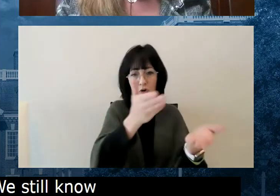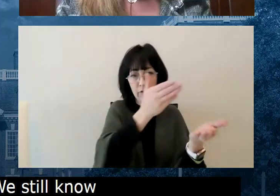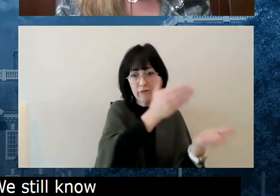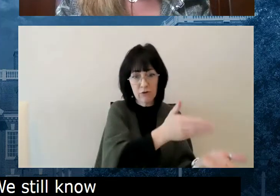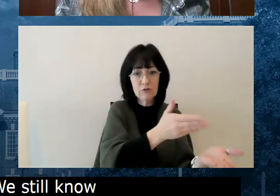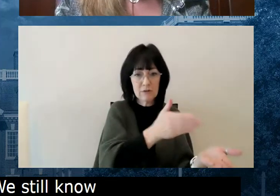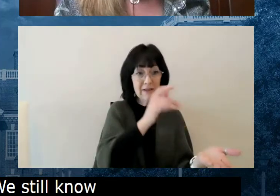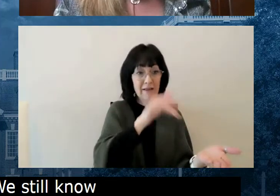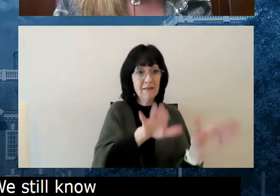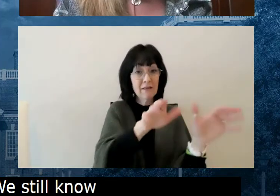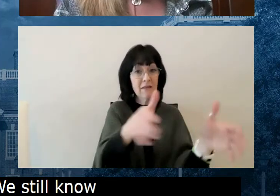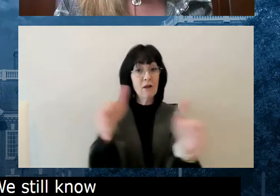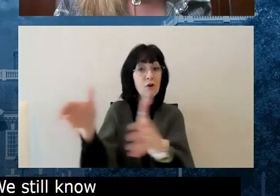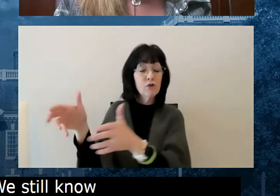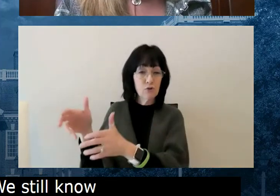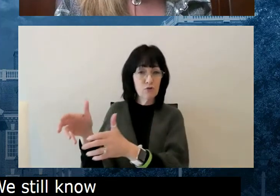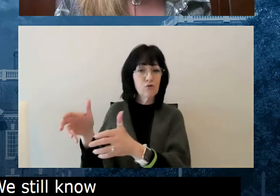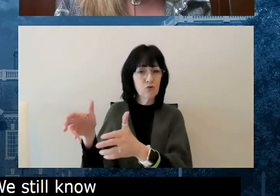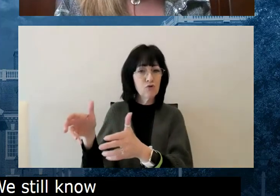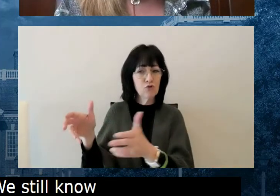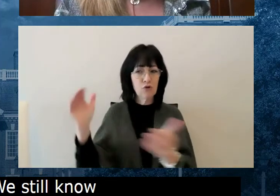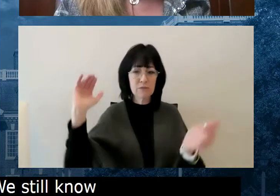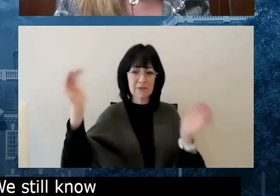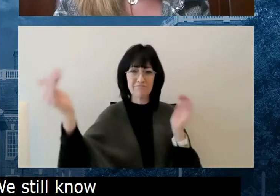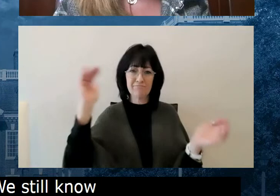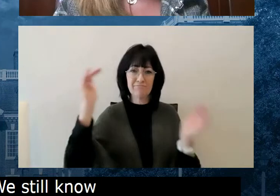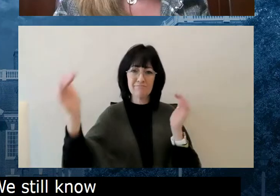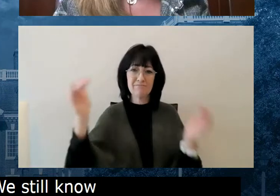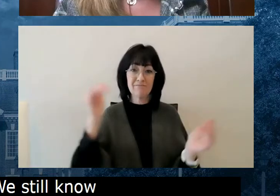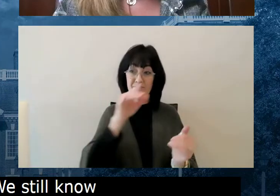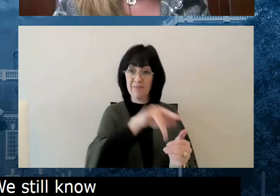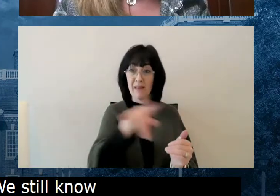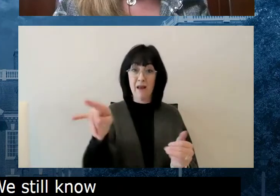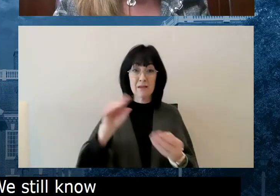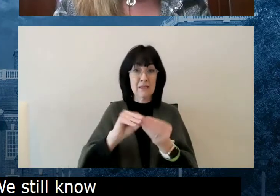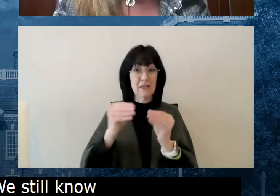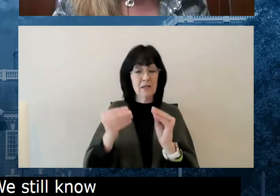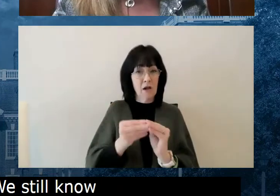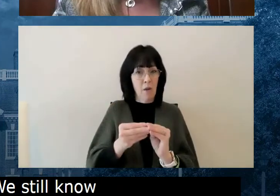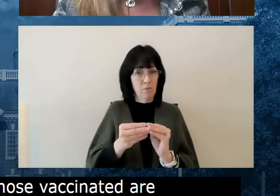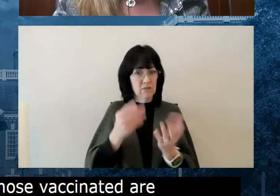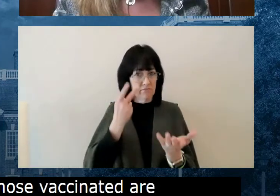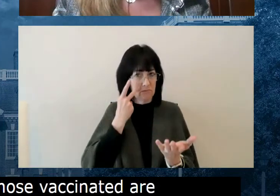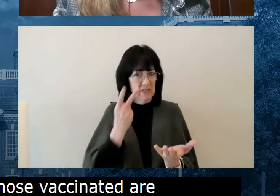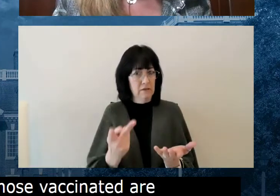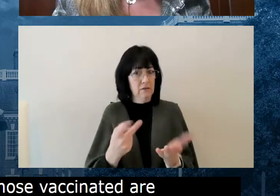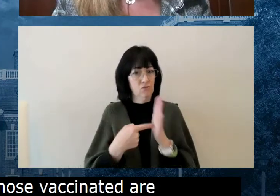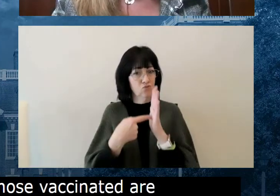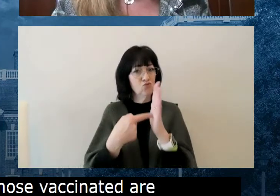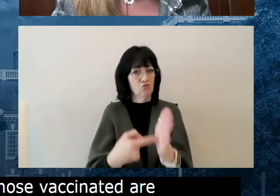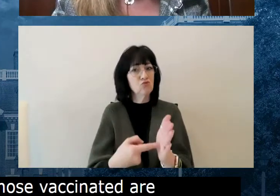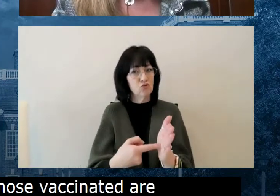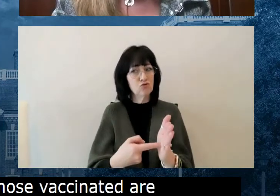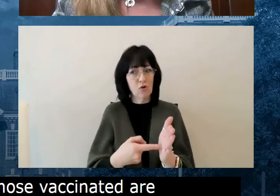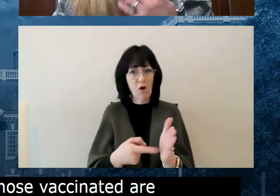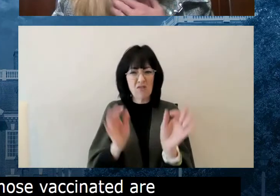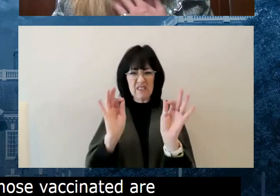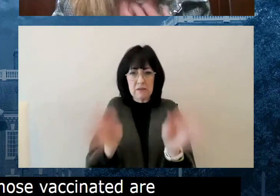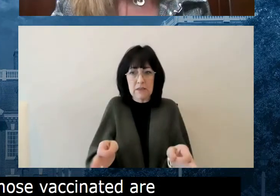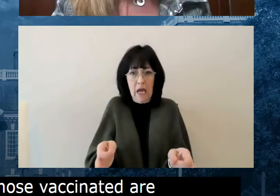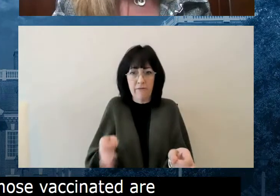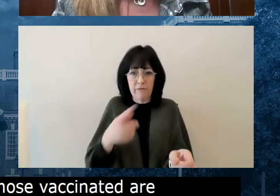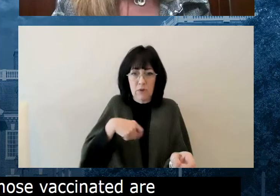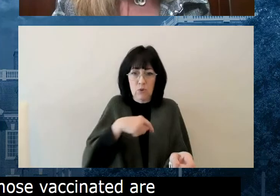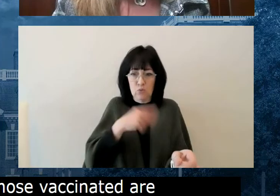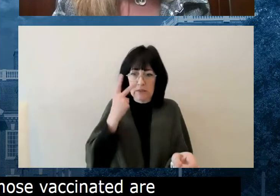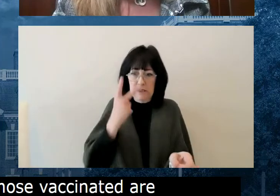proportional to the population share. But these numbers show that we have been making progress after the initial